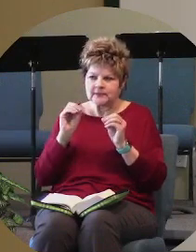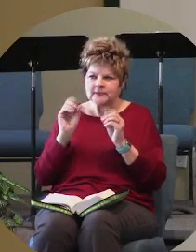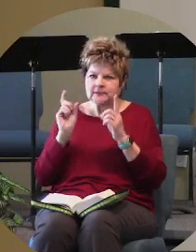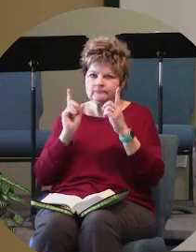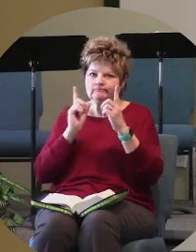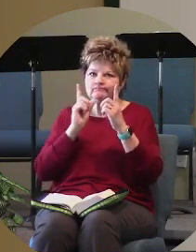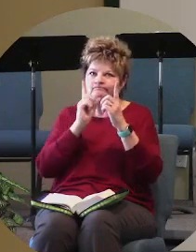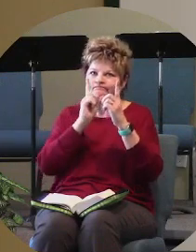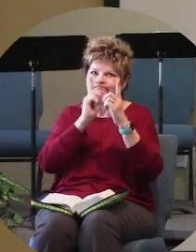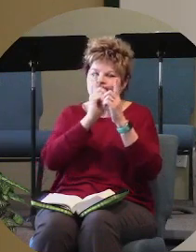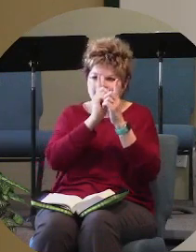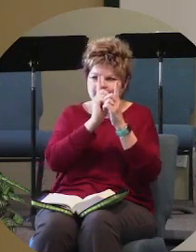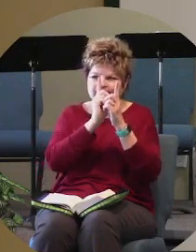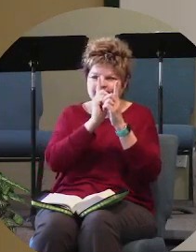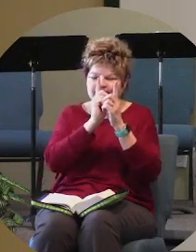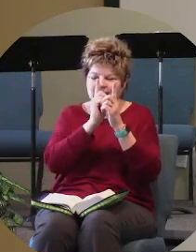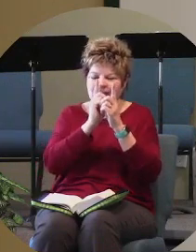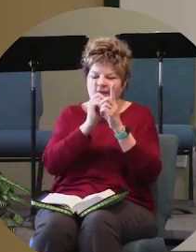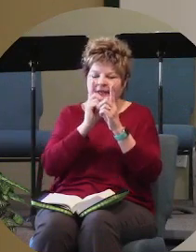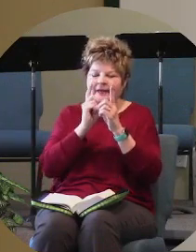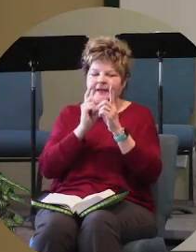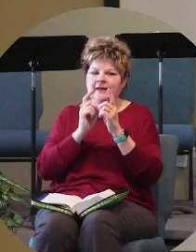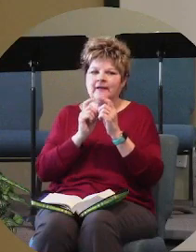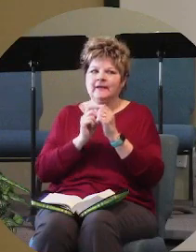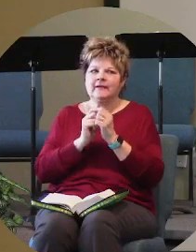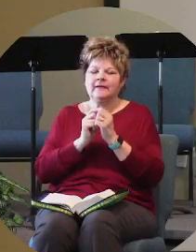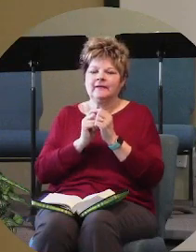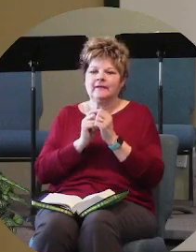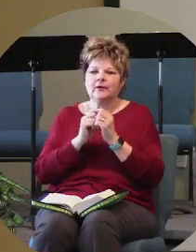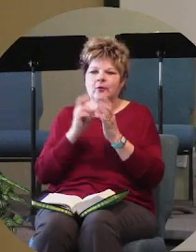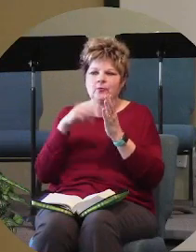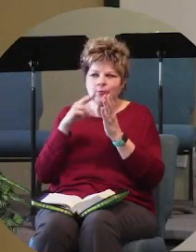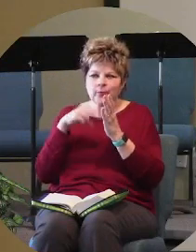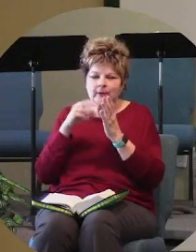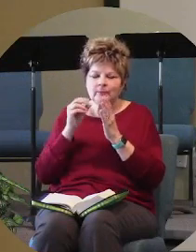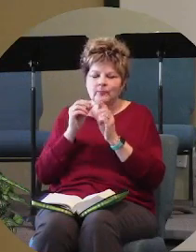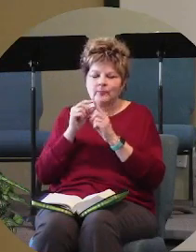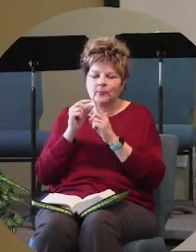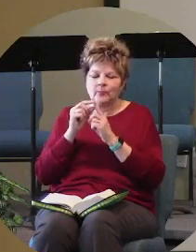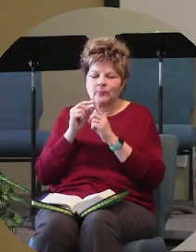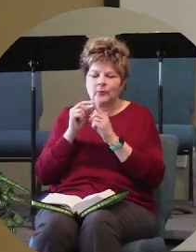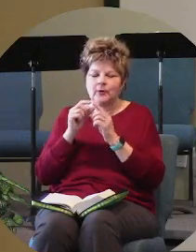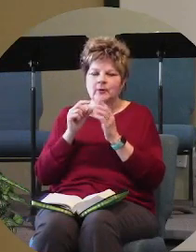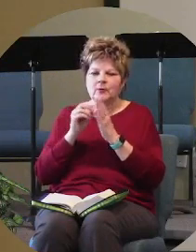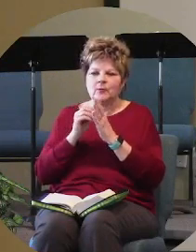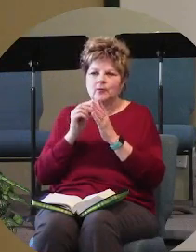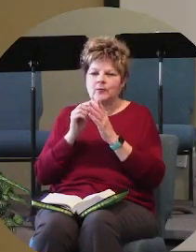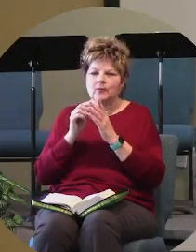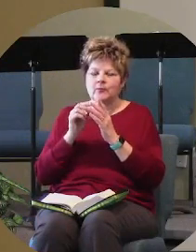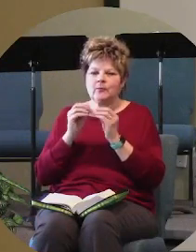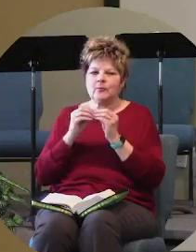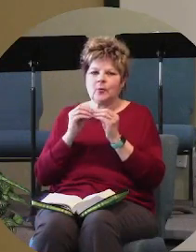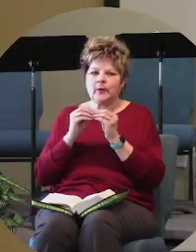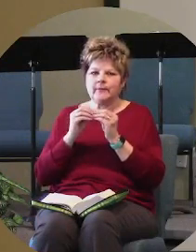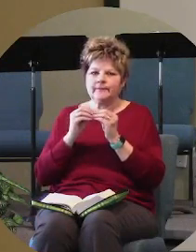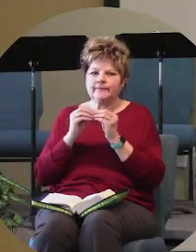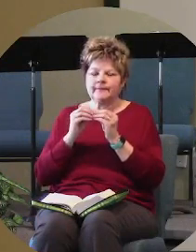closer. Just come a little bit closer. Read a little bit more. Reagan, as you're